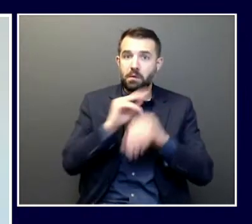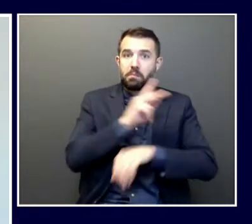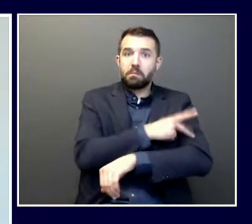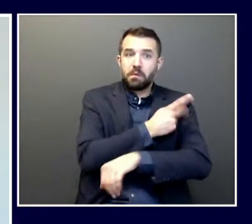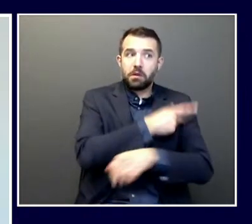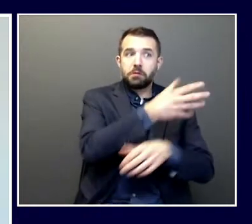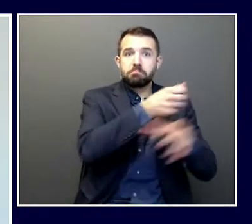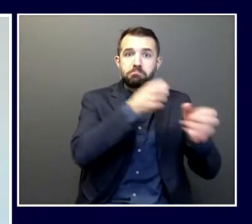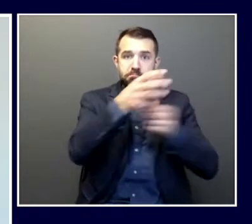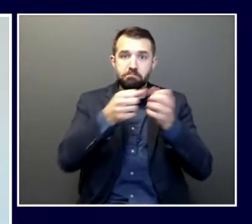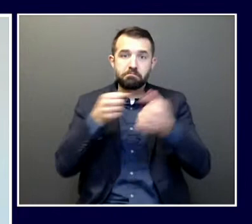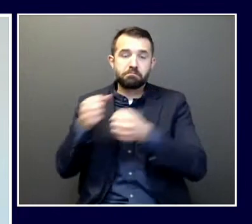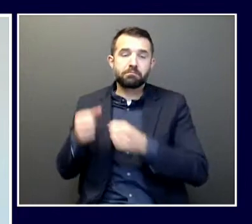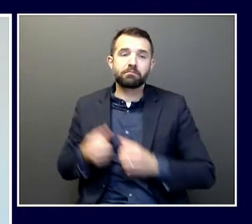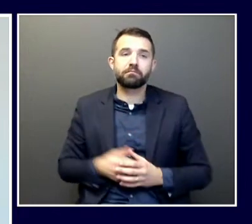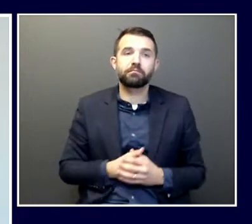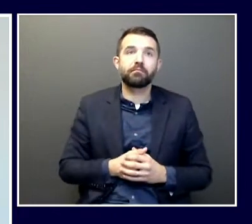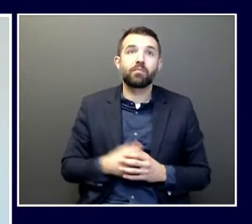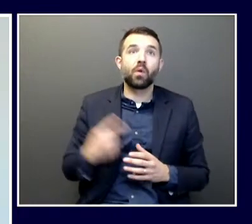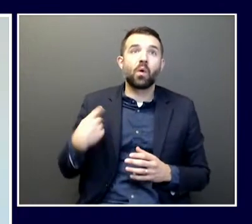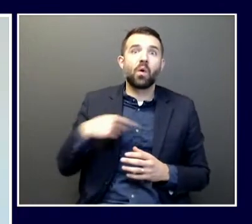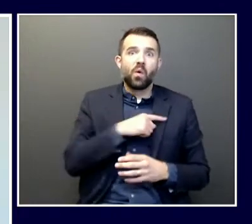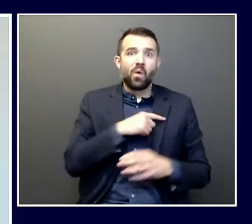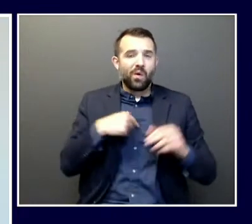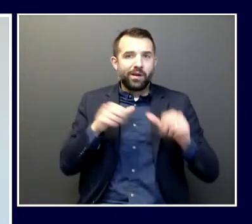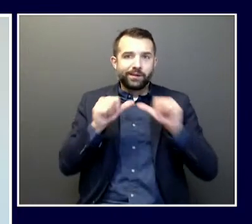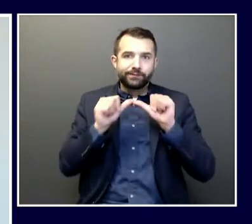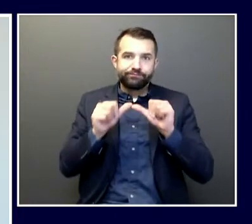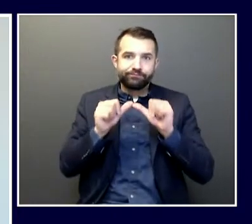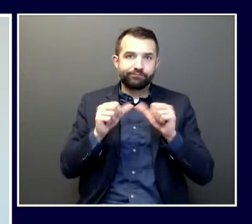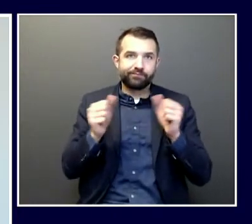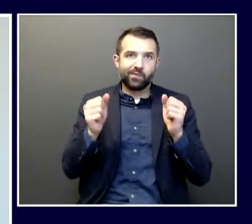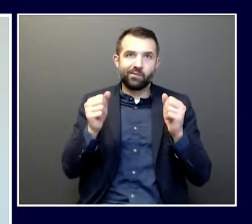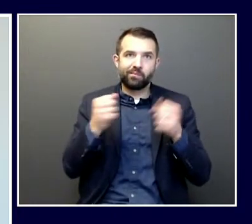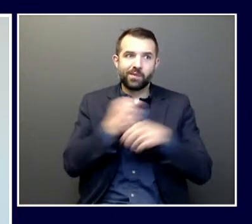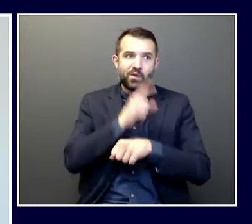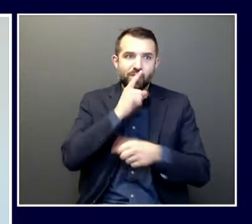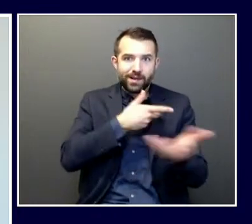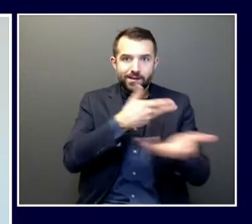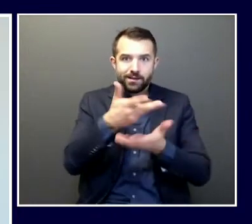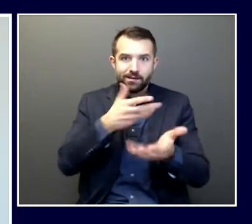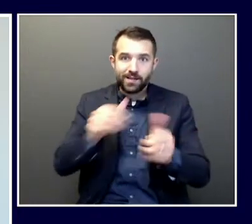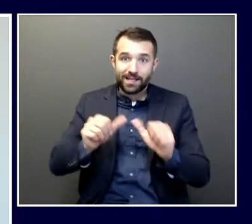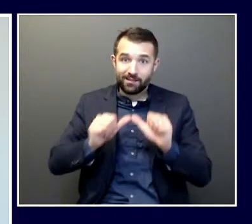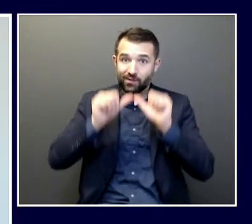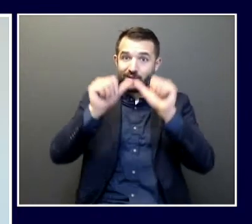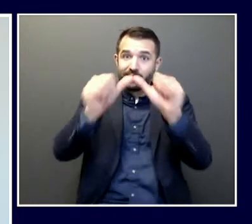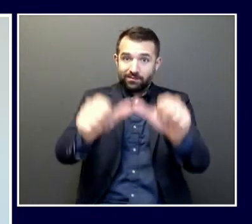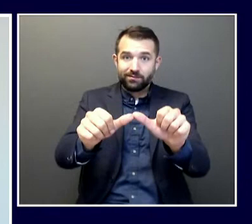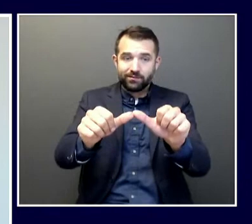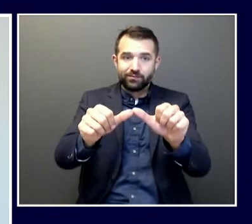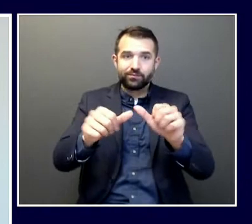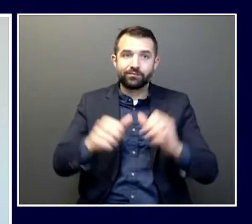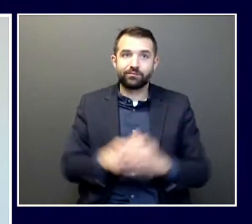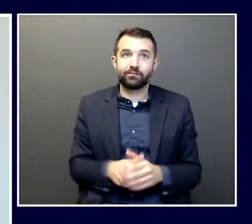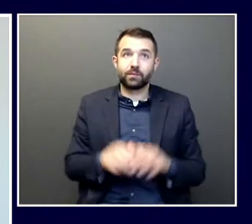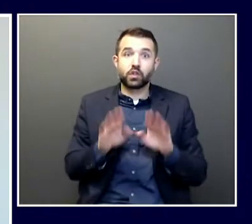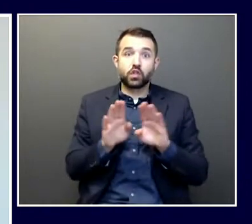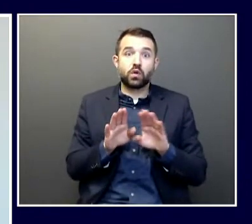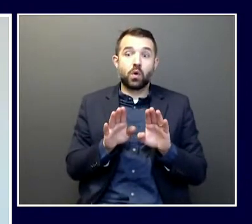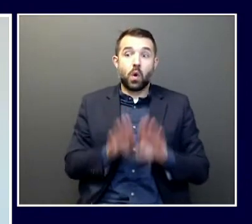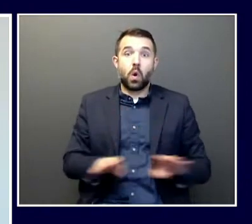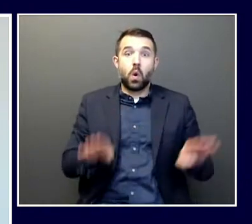to open more beds, not just prevent closures. And on the closure side of it, there is an obligation when a facility